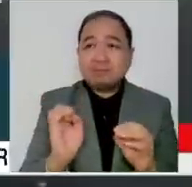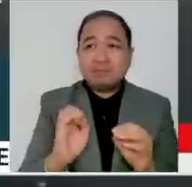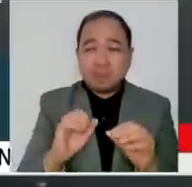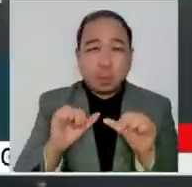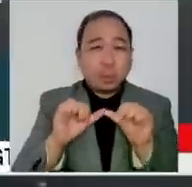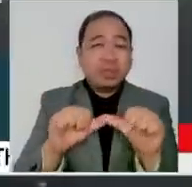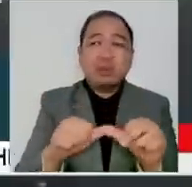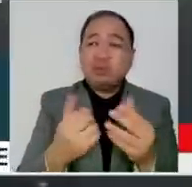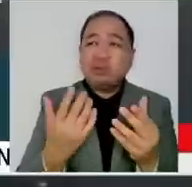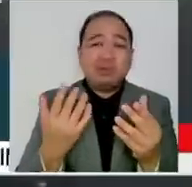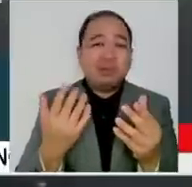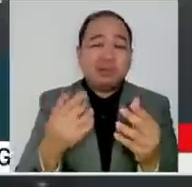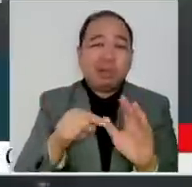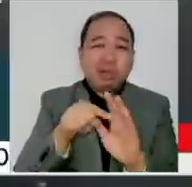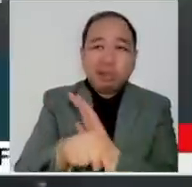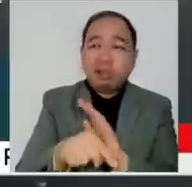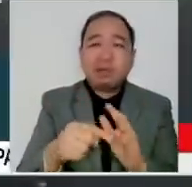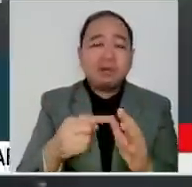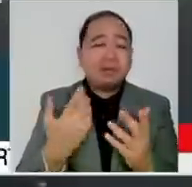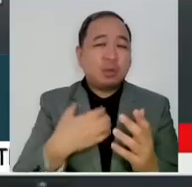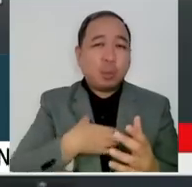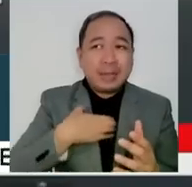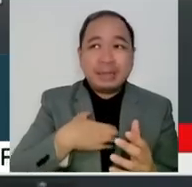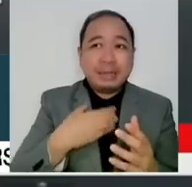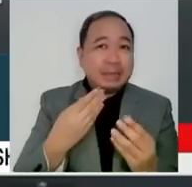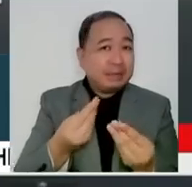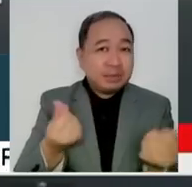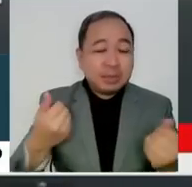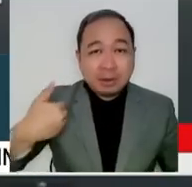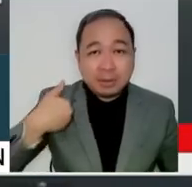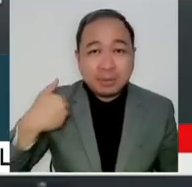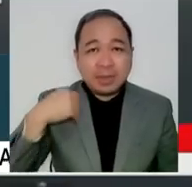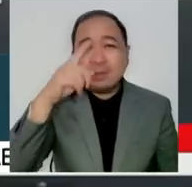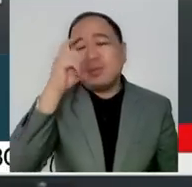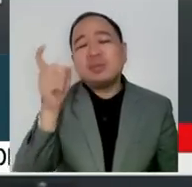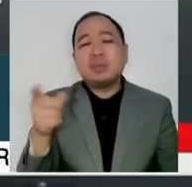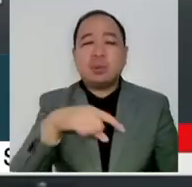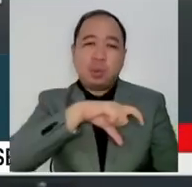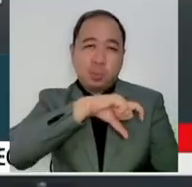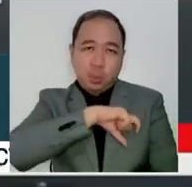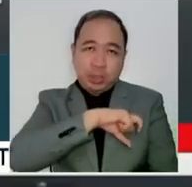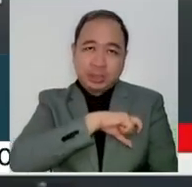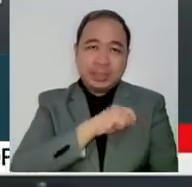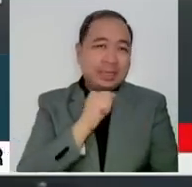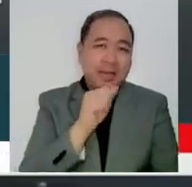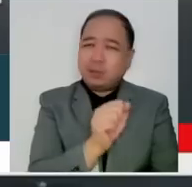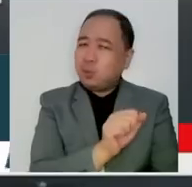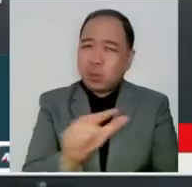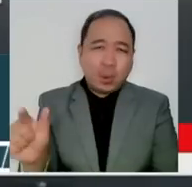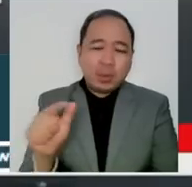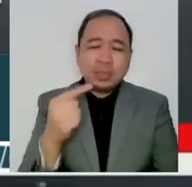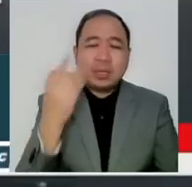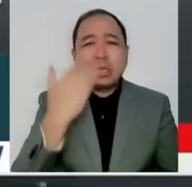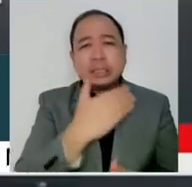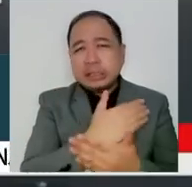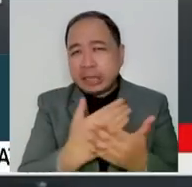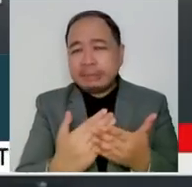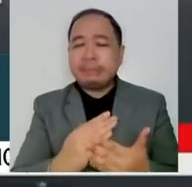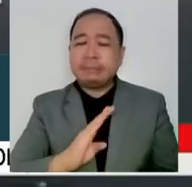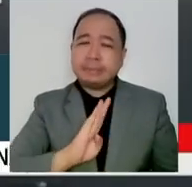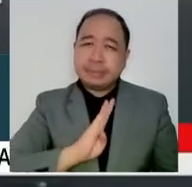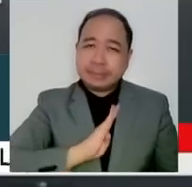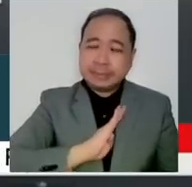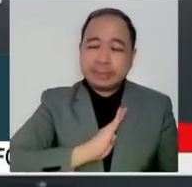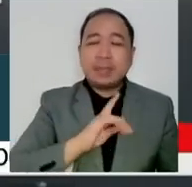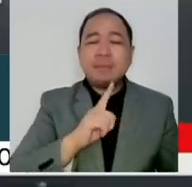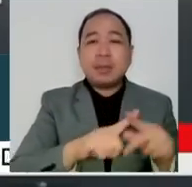Negros Oriental, sir, because of the enforcers. Not all, kasi maraming mababait. Pero karamihan sa may